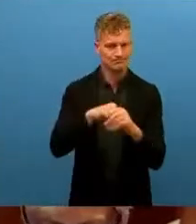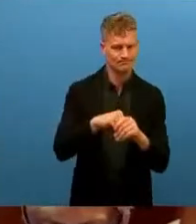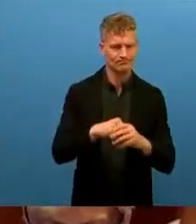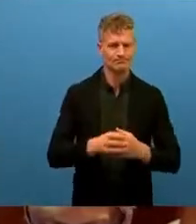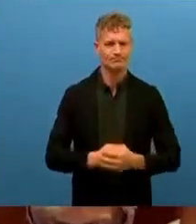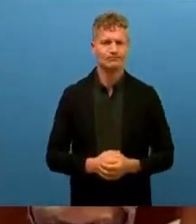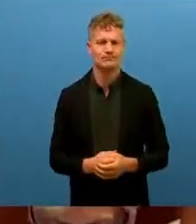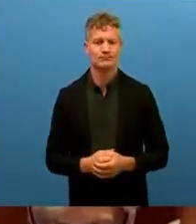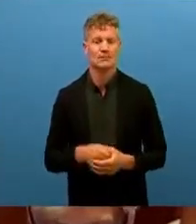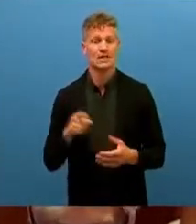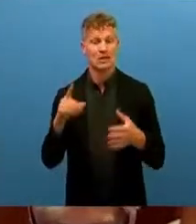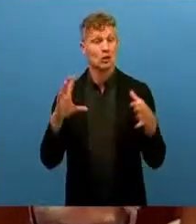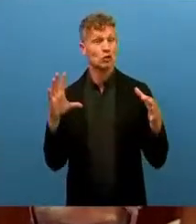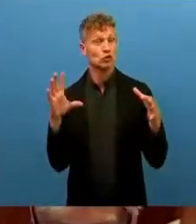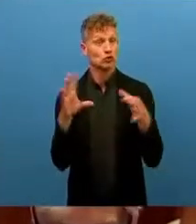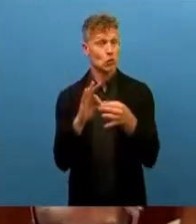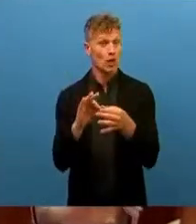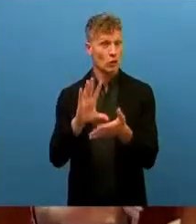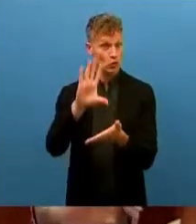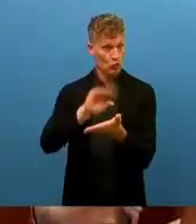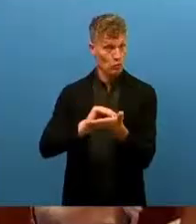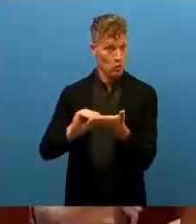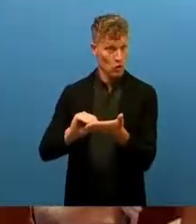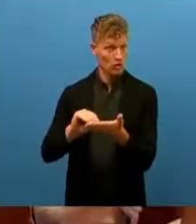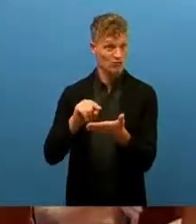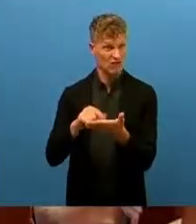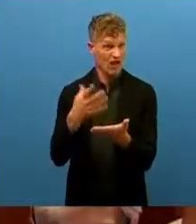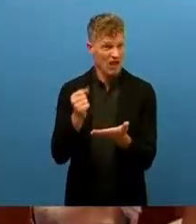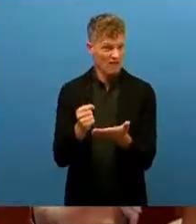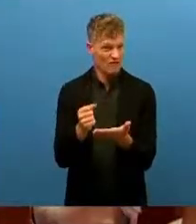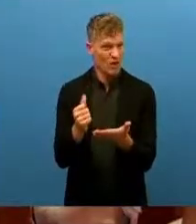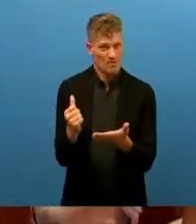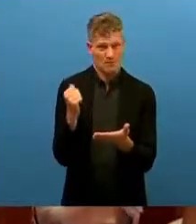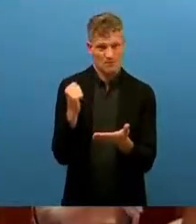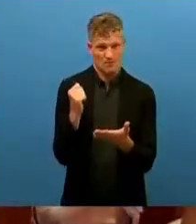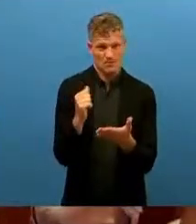Council session. It is contained in